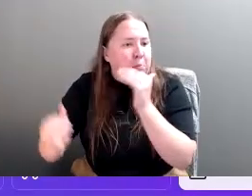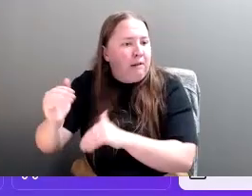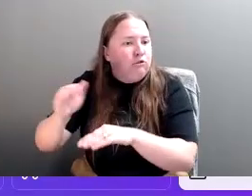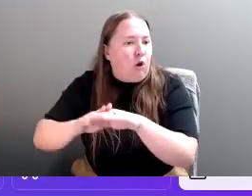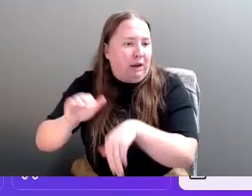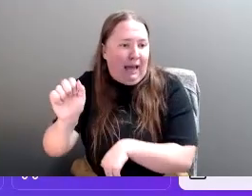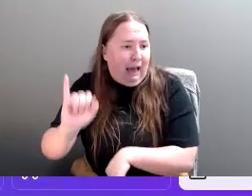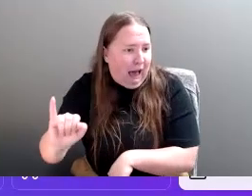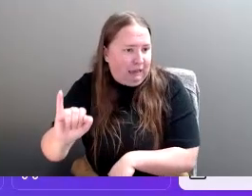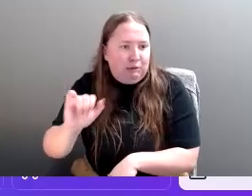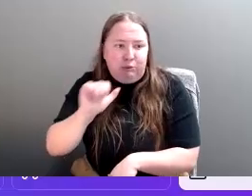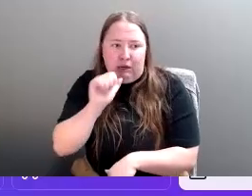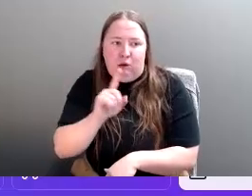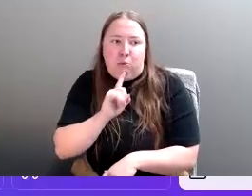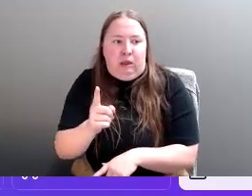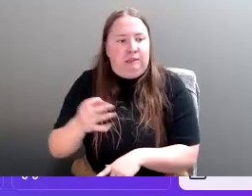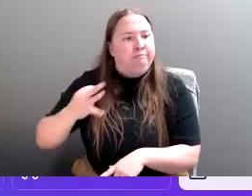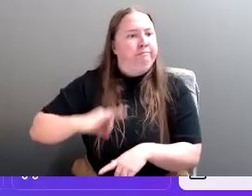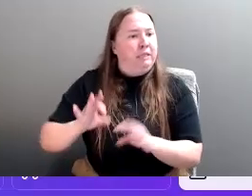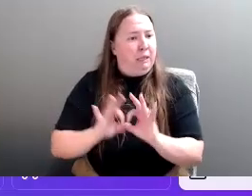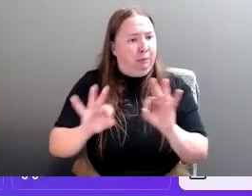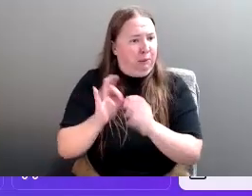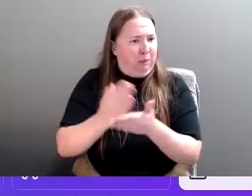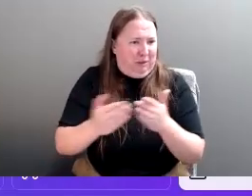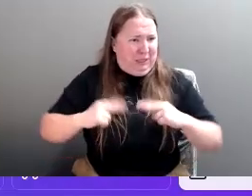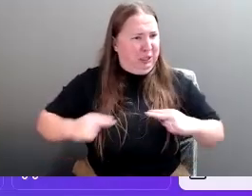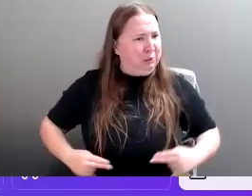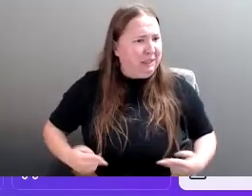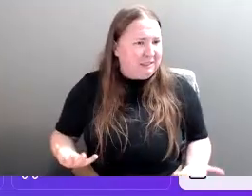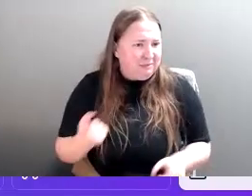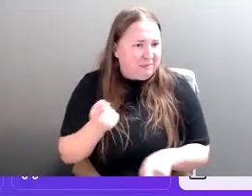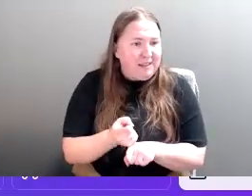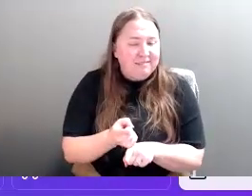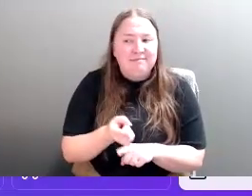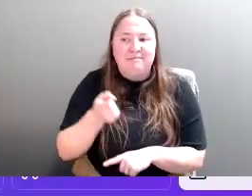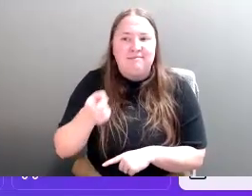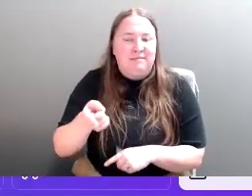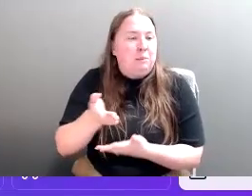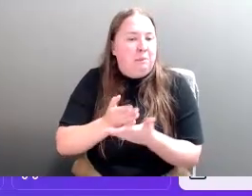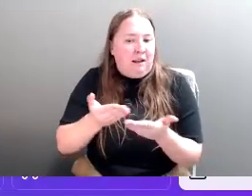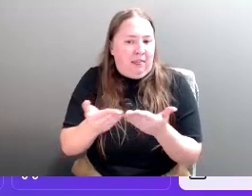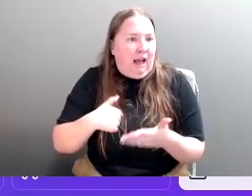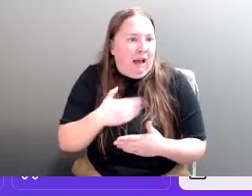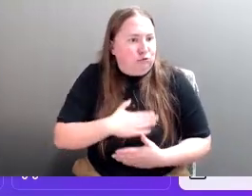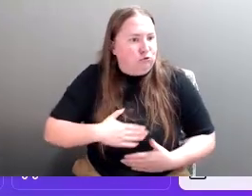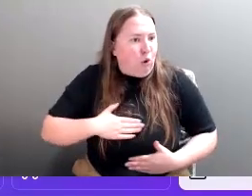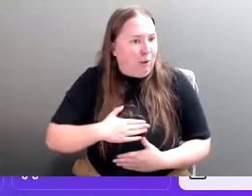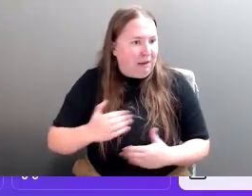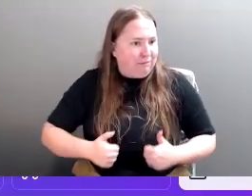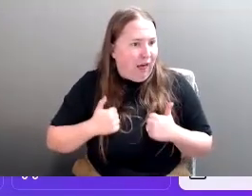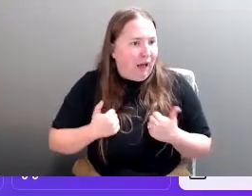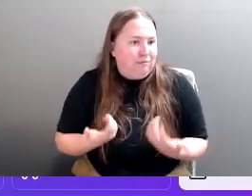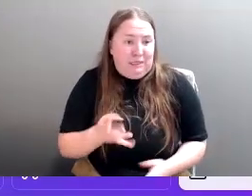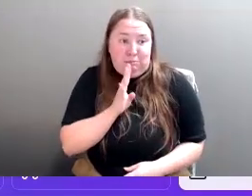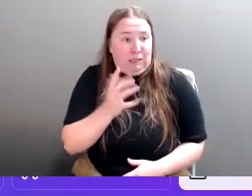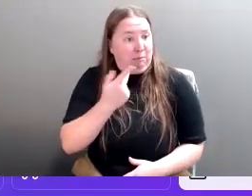that really important part of being human, because this is part of the thing I enjoy about life. I'm just going to speak